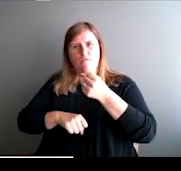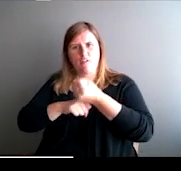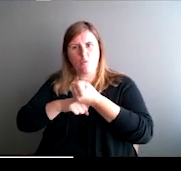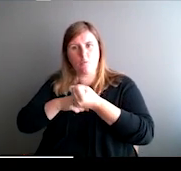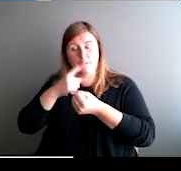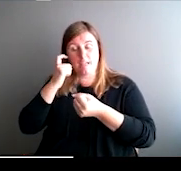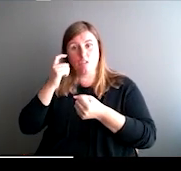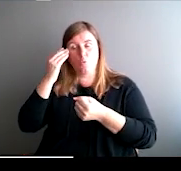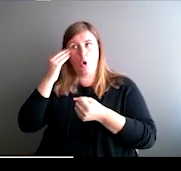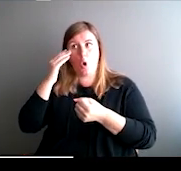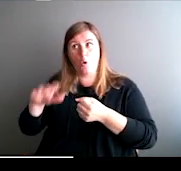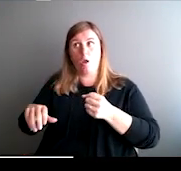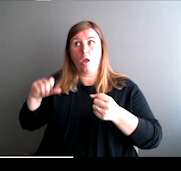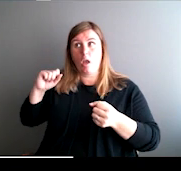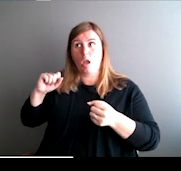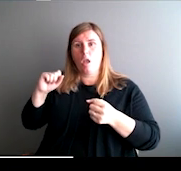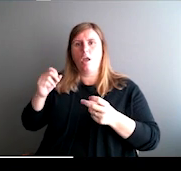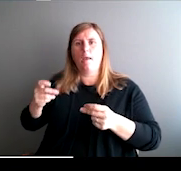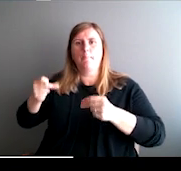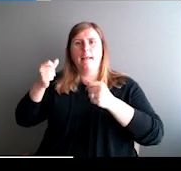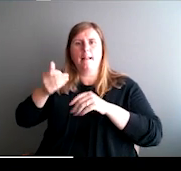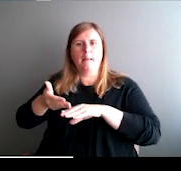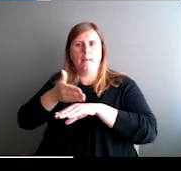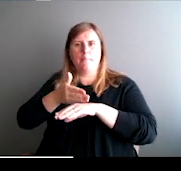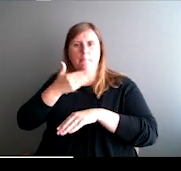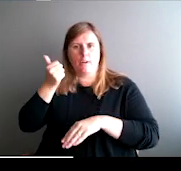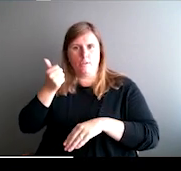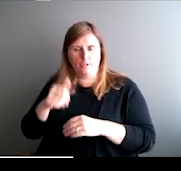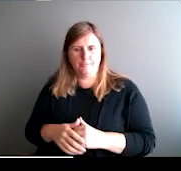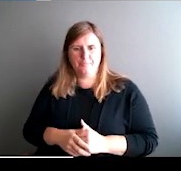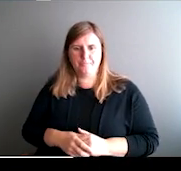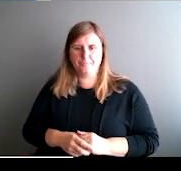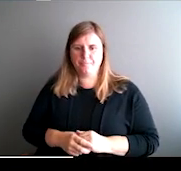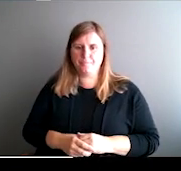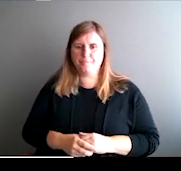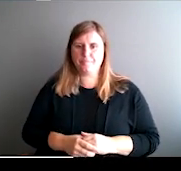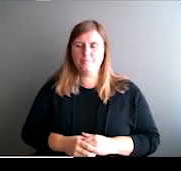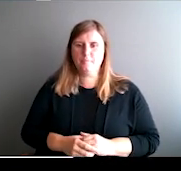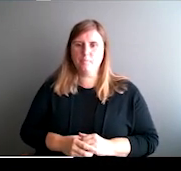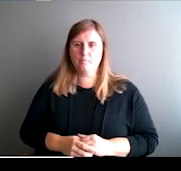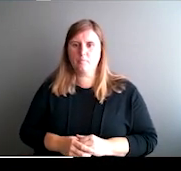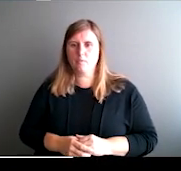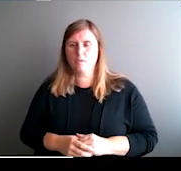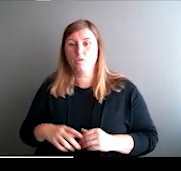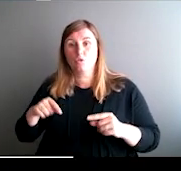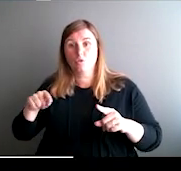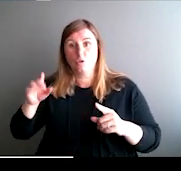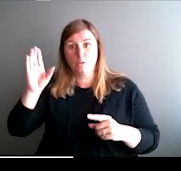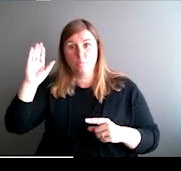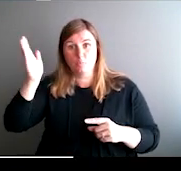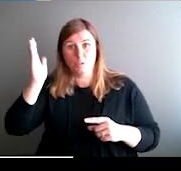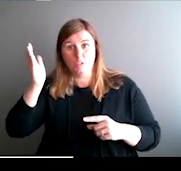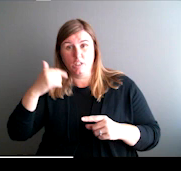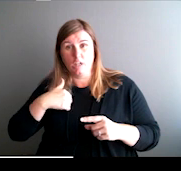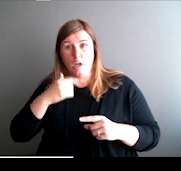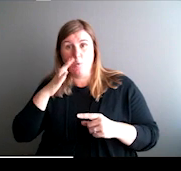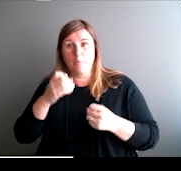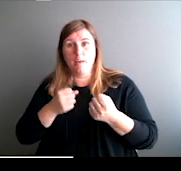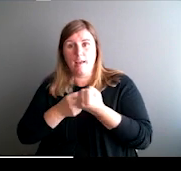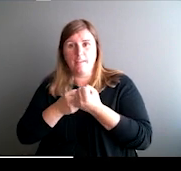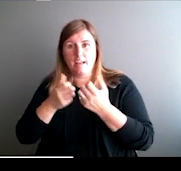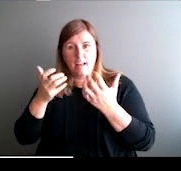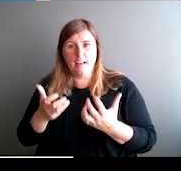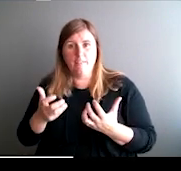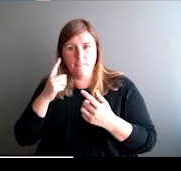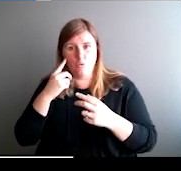things get better for you immediately. Now, throughout this presentation, I'm going to be advocating heavily